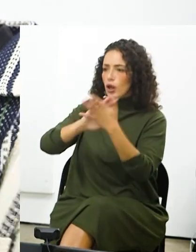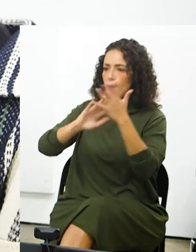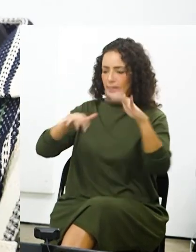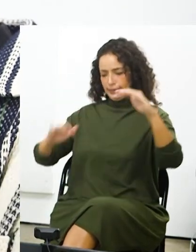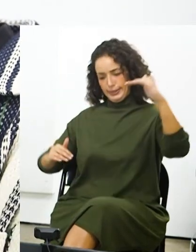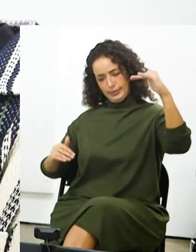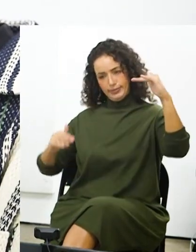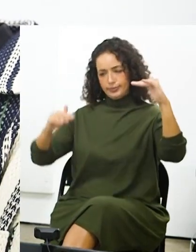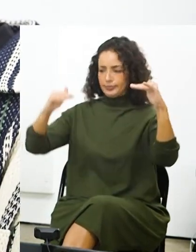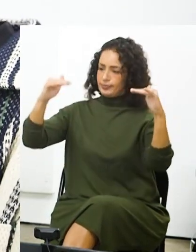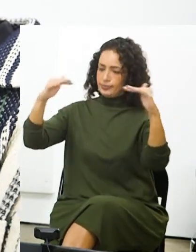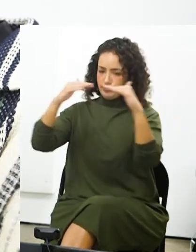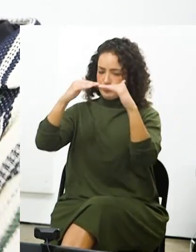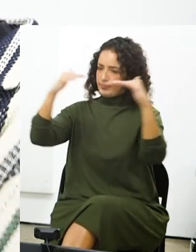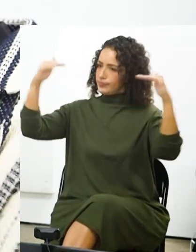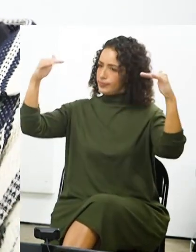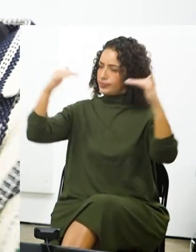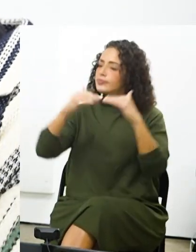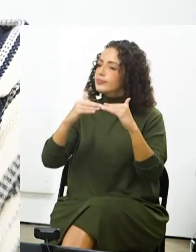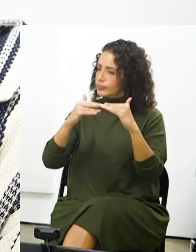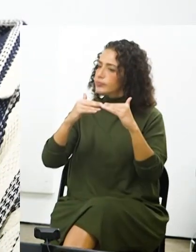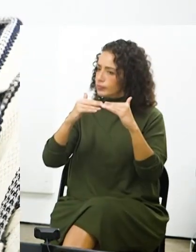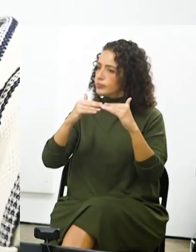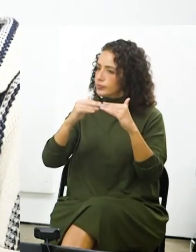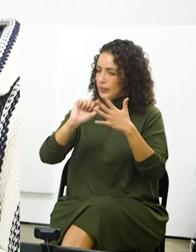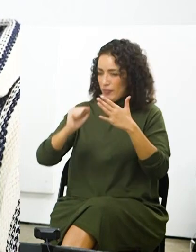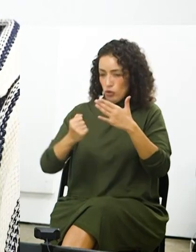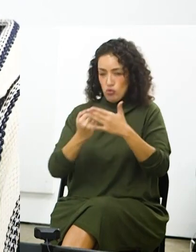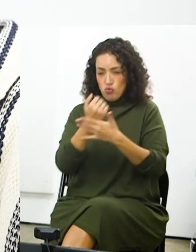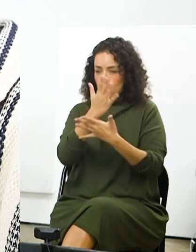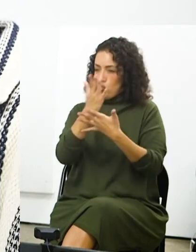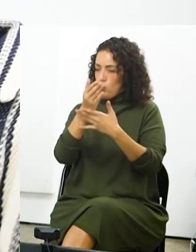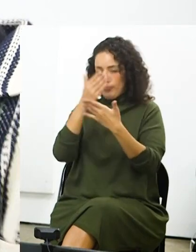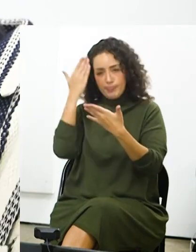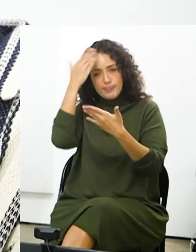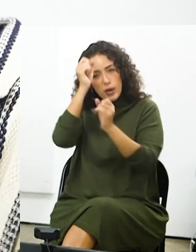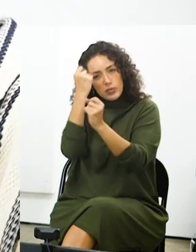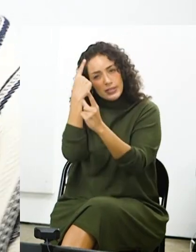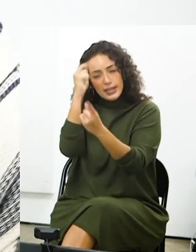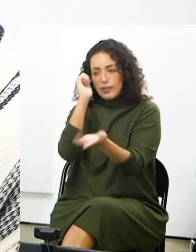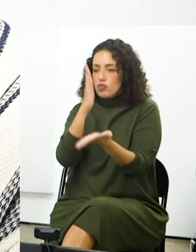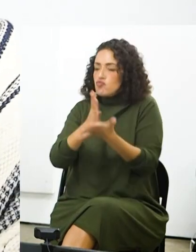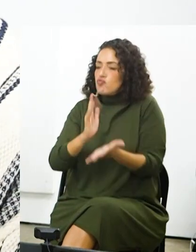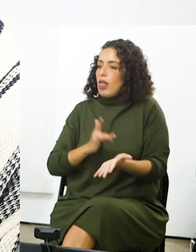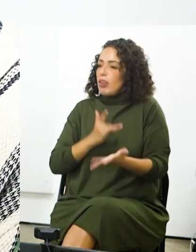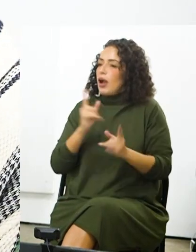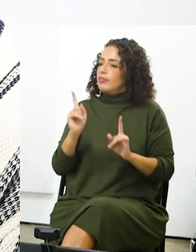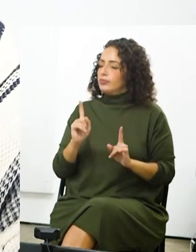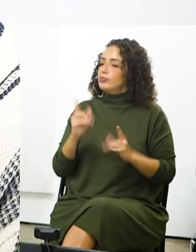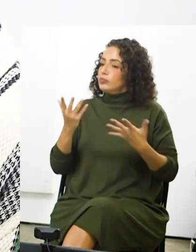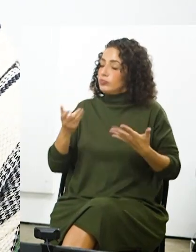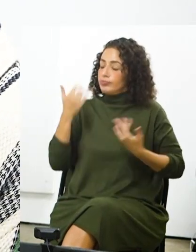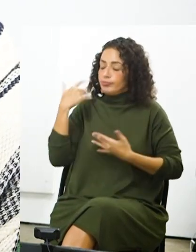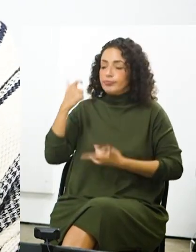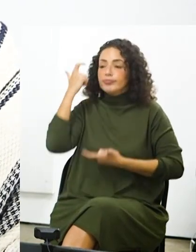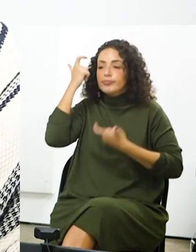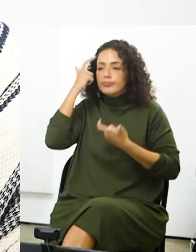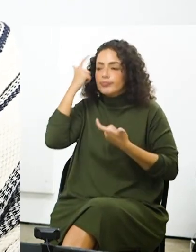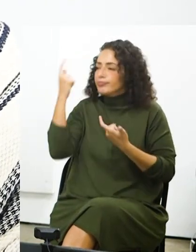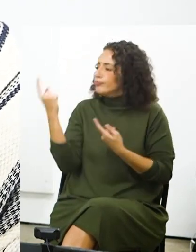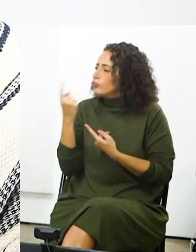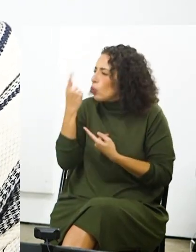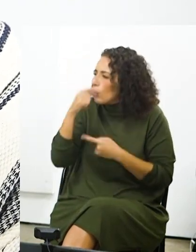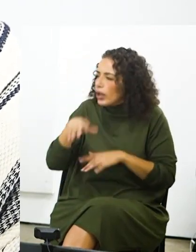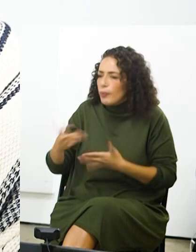to critique that and to really put new realities out into the world? So today I've really tried to think about who it is that we might be able to start this conversation with, to